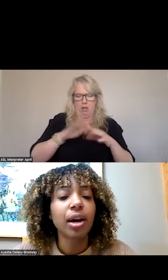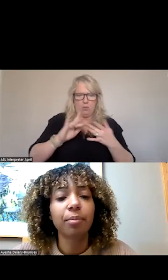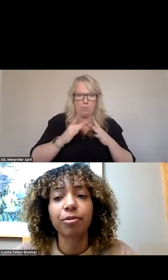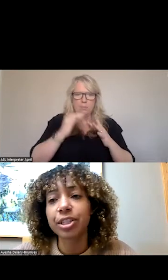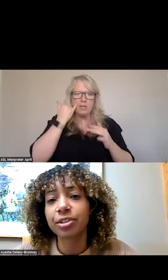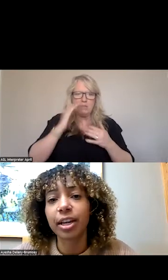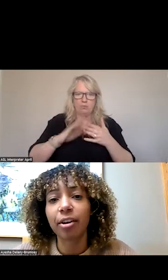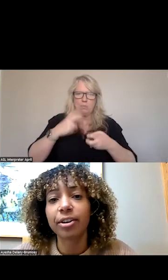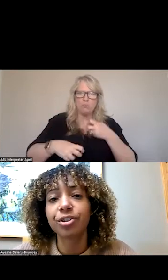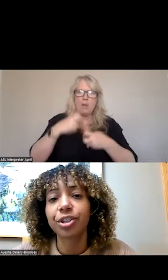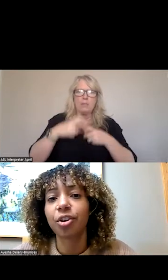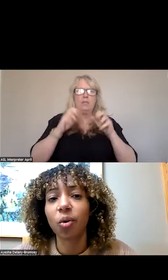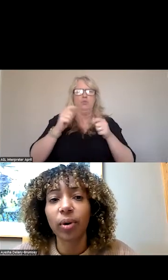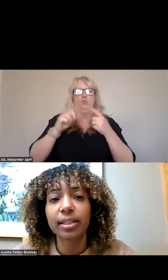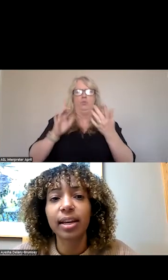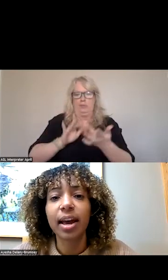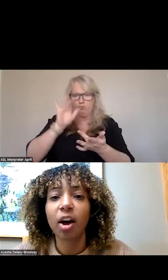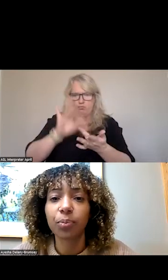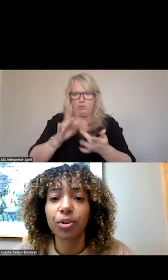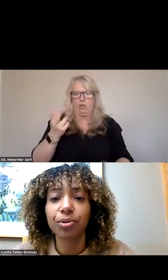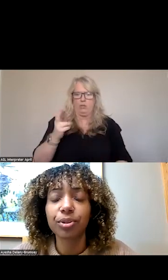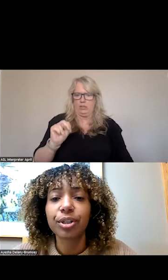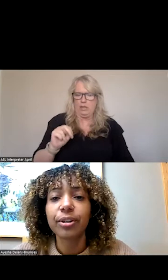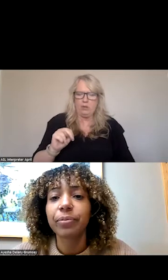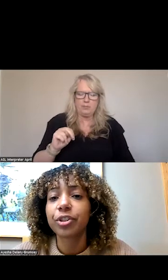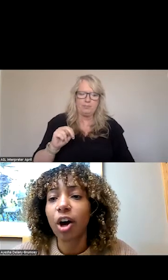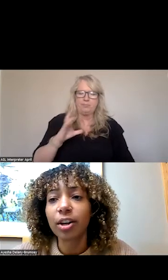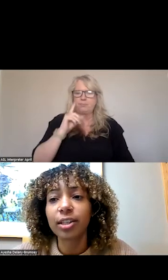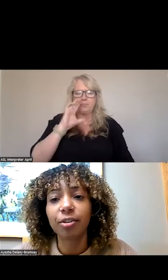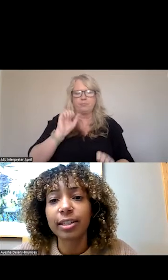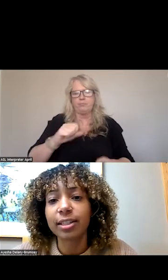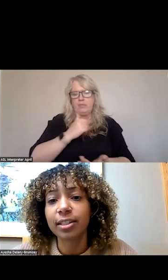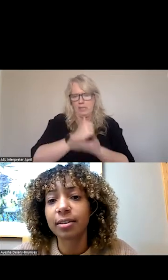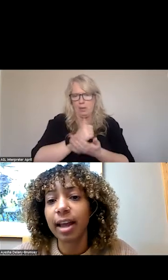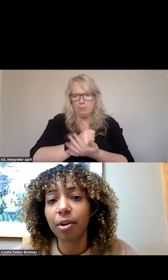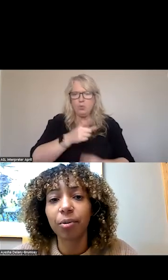trouble, reach out to Karen. She can always help you. The